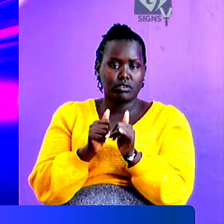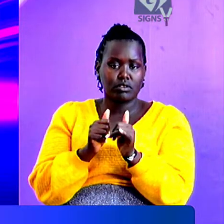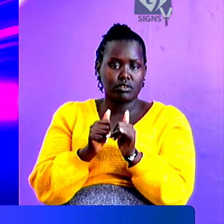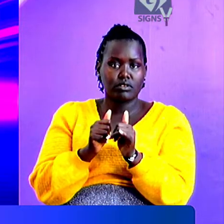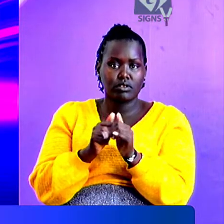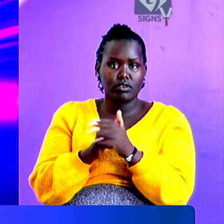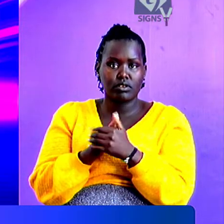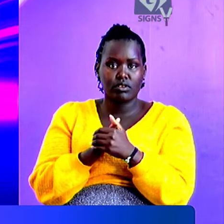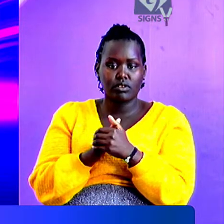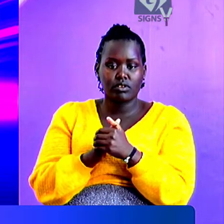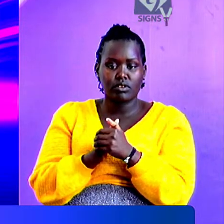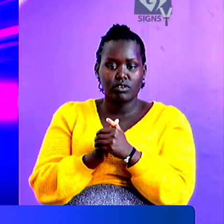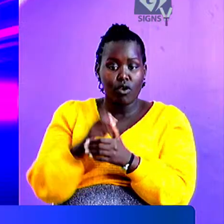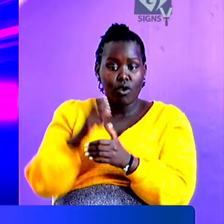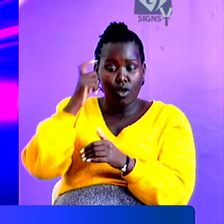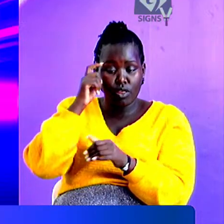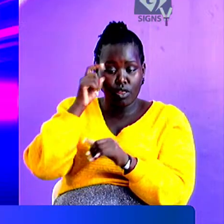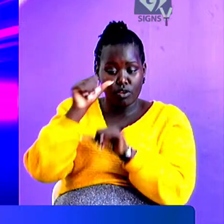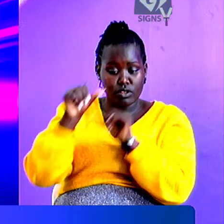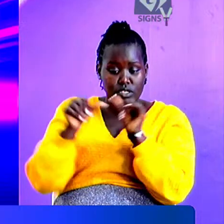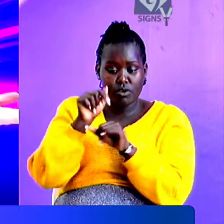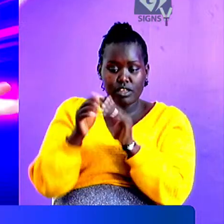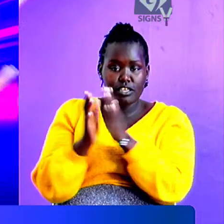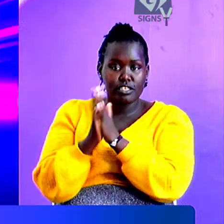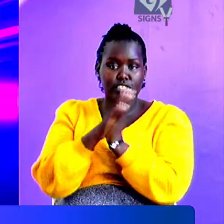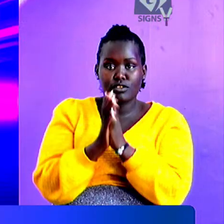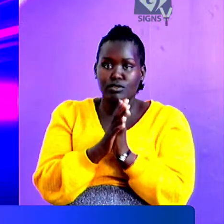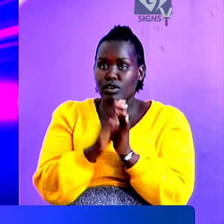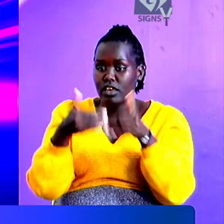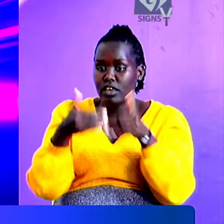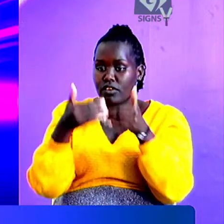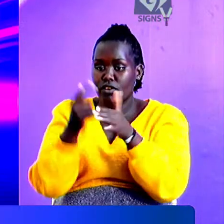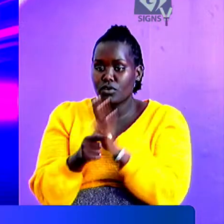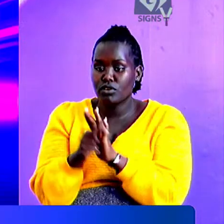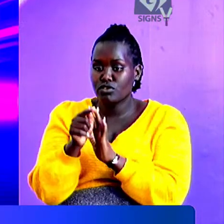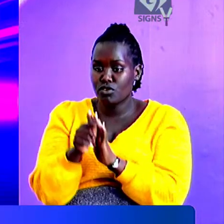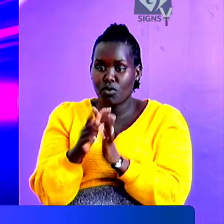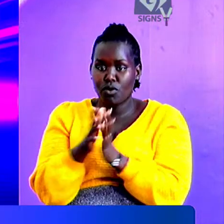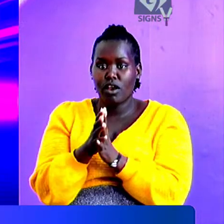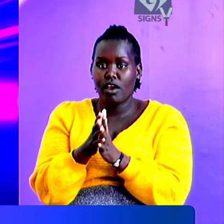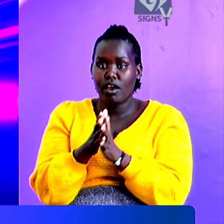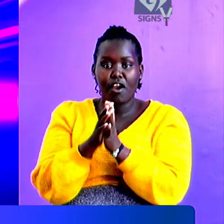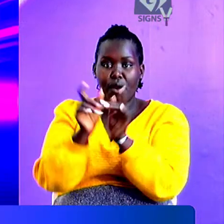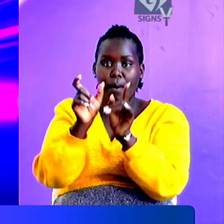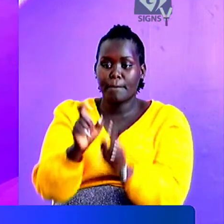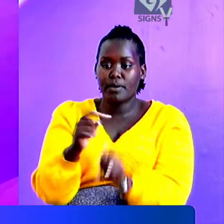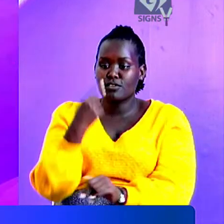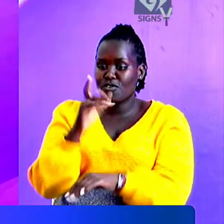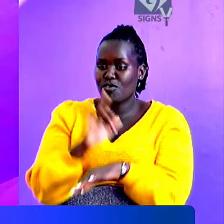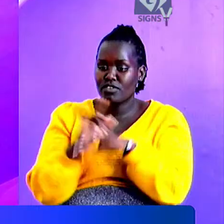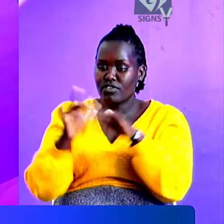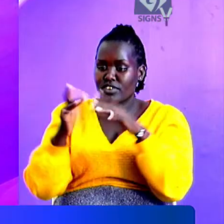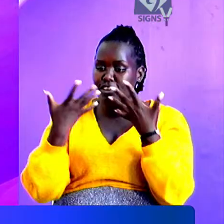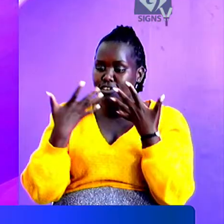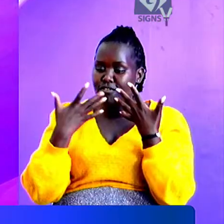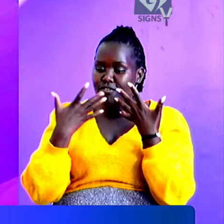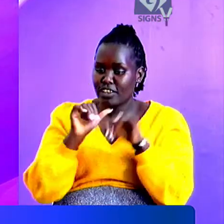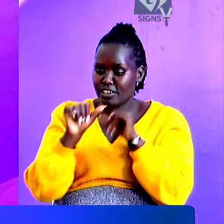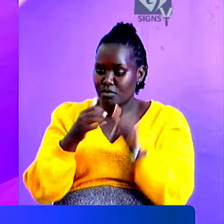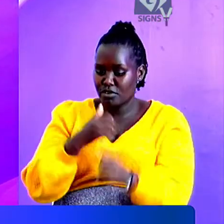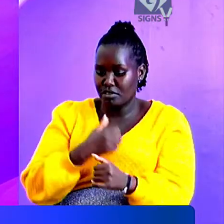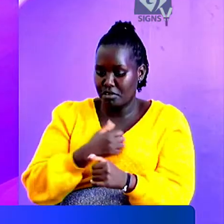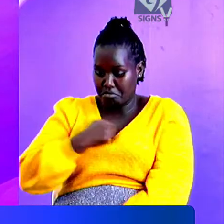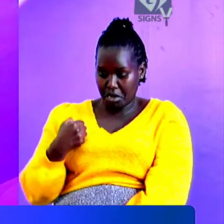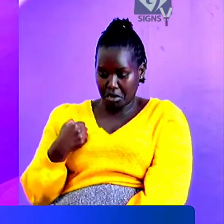Your thoughts on this story, given that you are also a victim of abduction? And here we are talking about